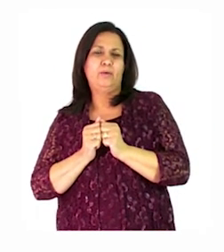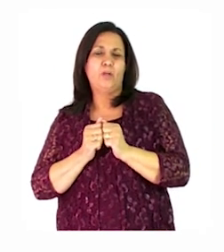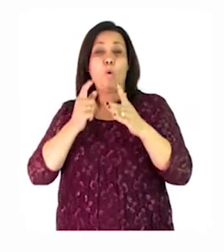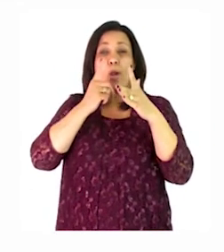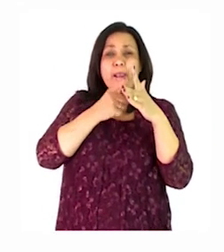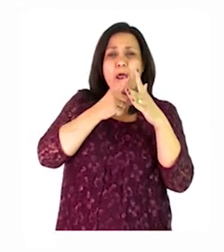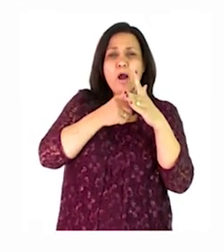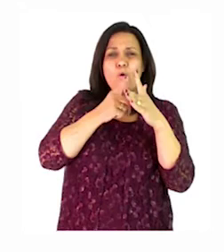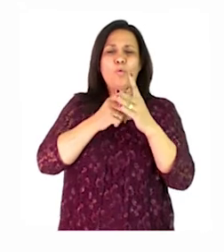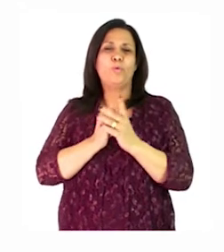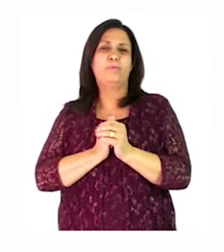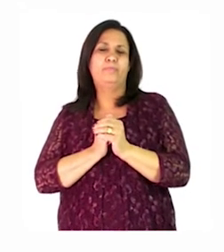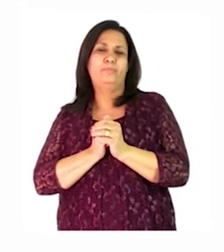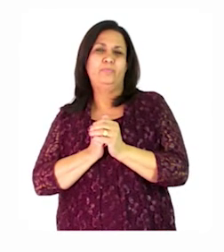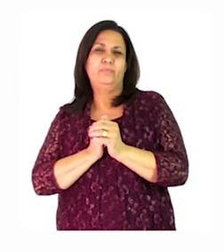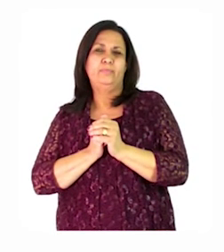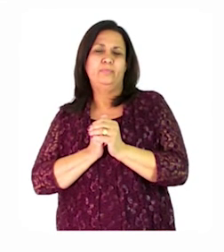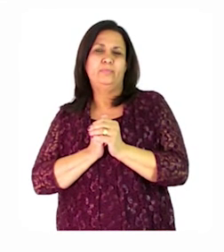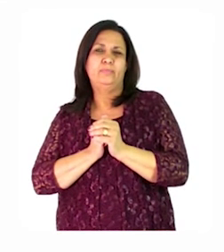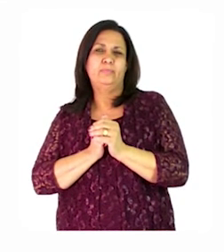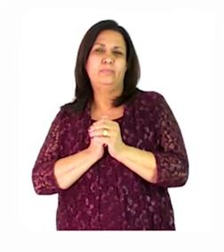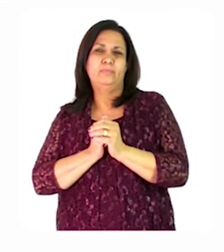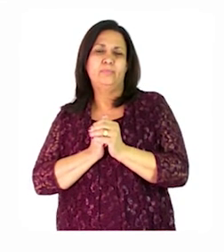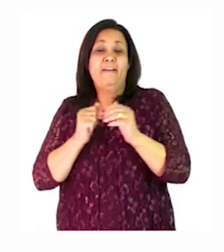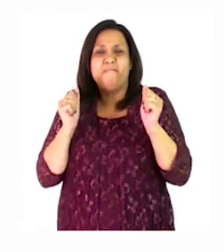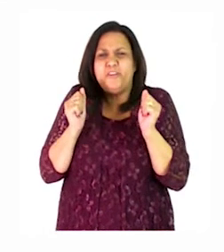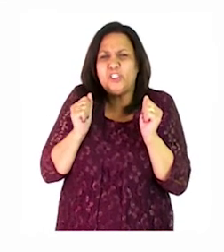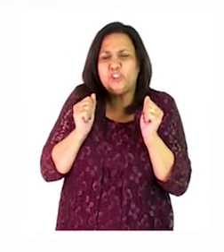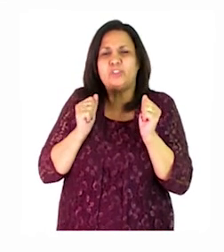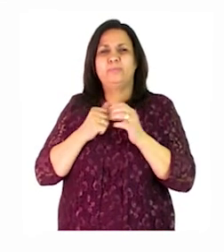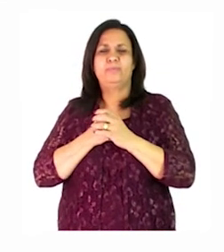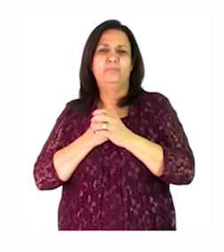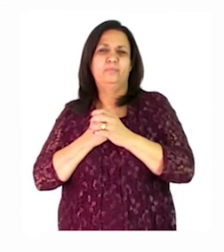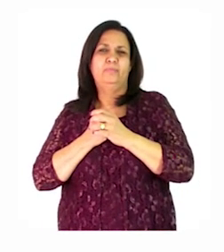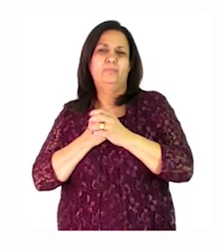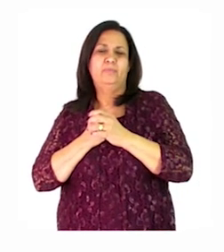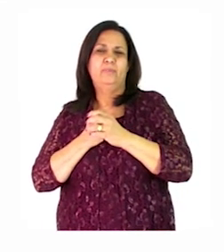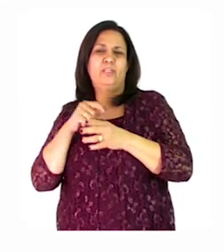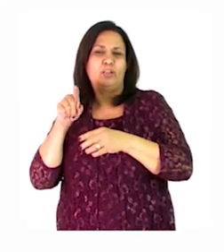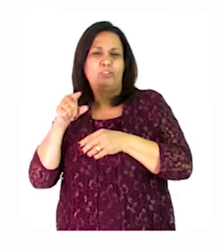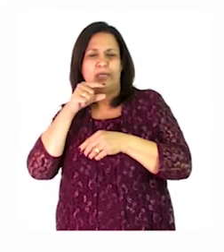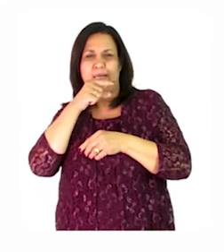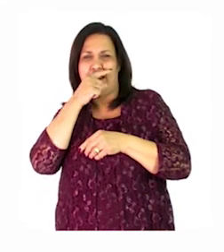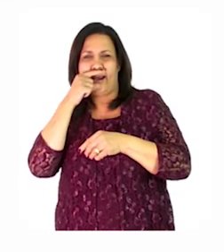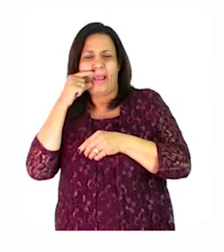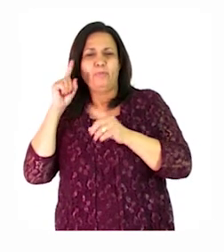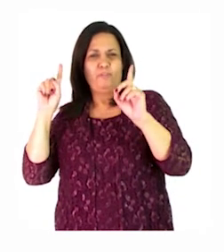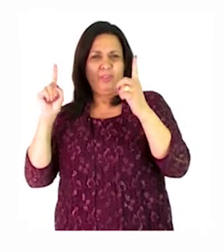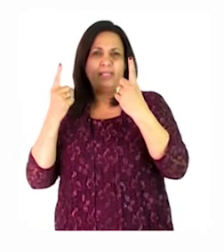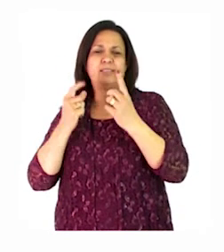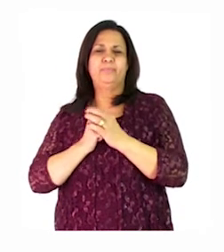window. We find a fridge. And all those are names of